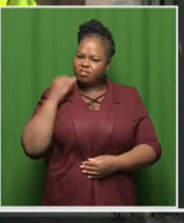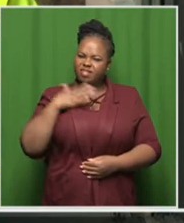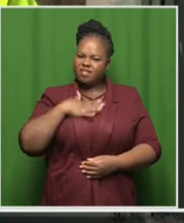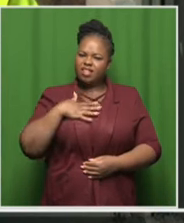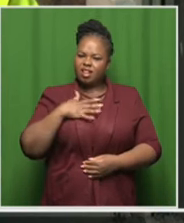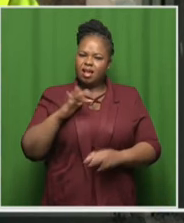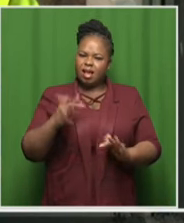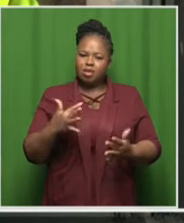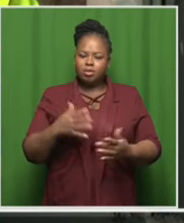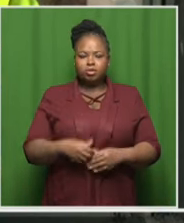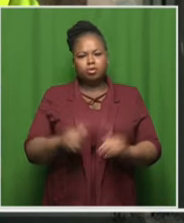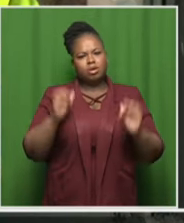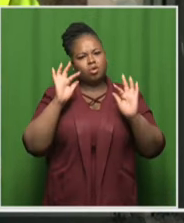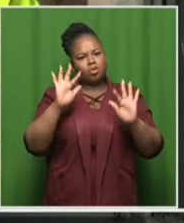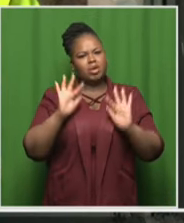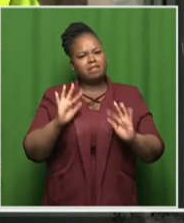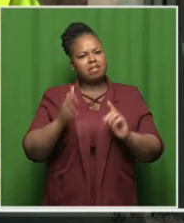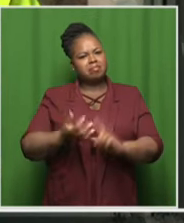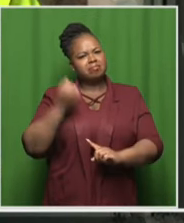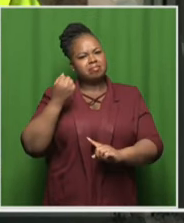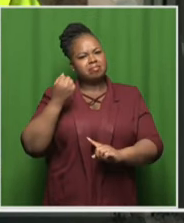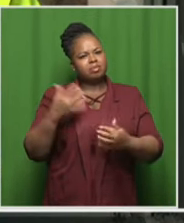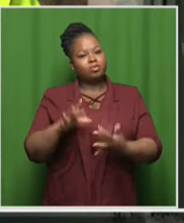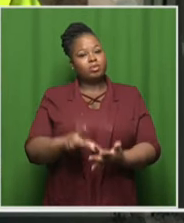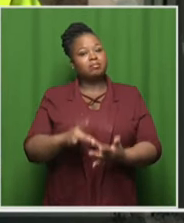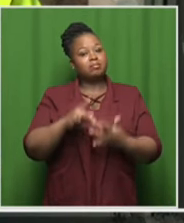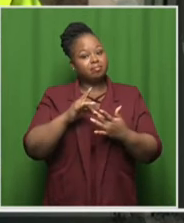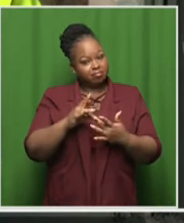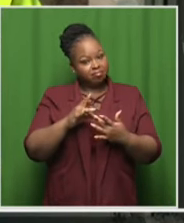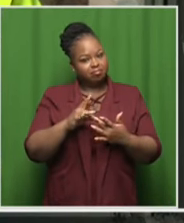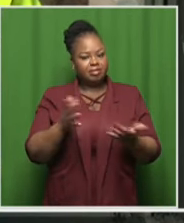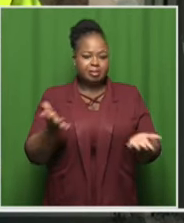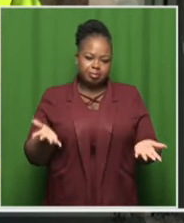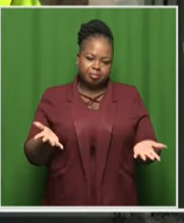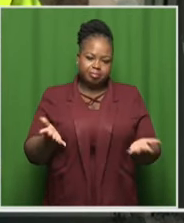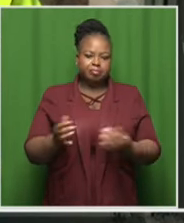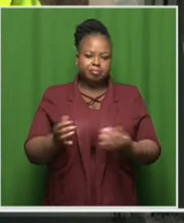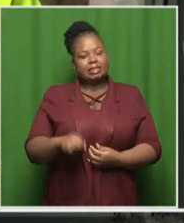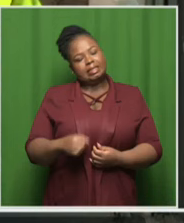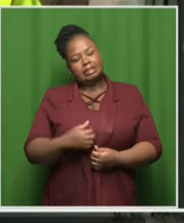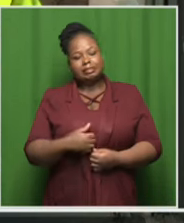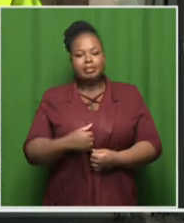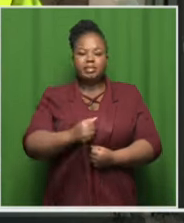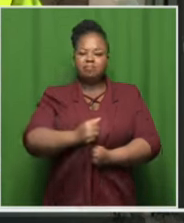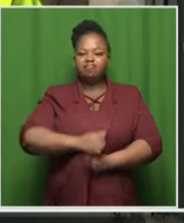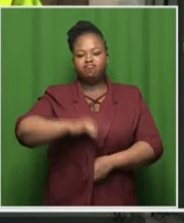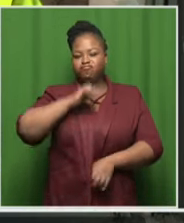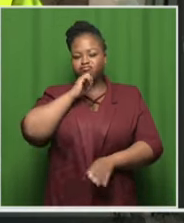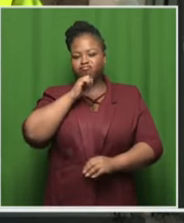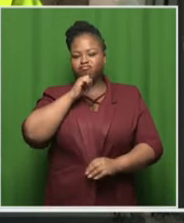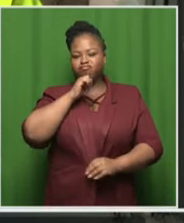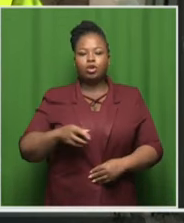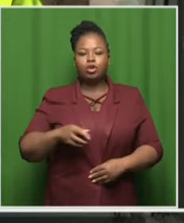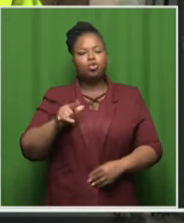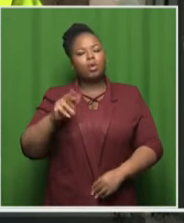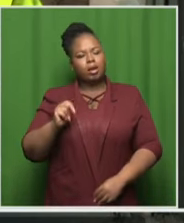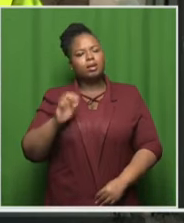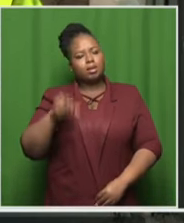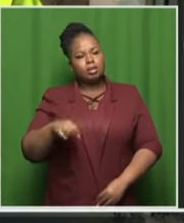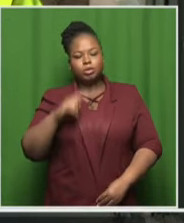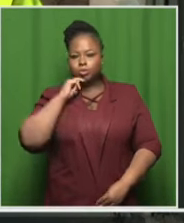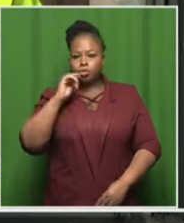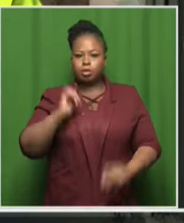course, what a wonderful achievement just to be nominated. And of course, it was no mean feat because Ronwen really did